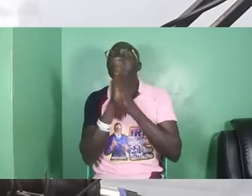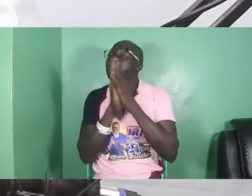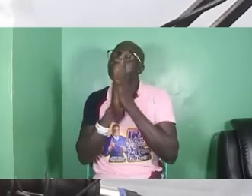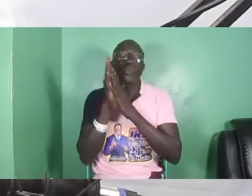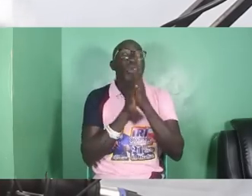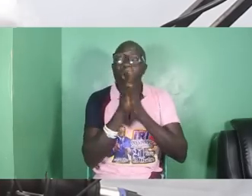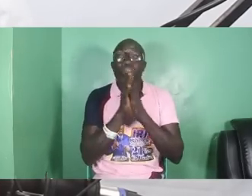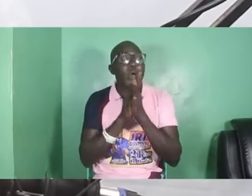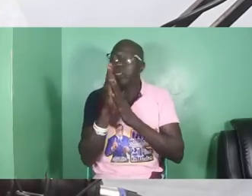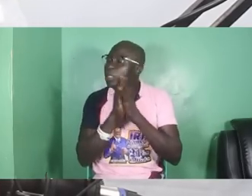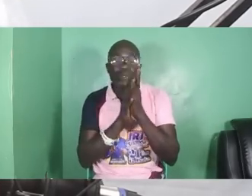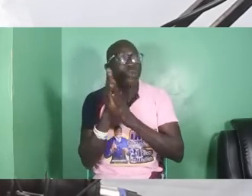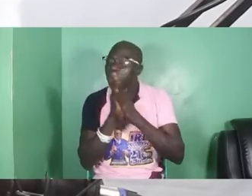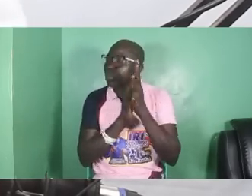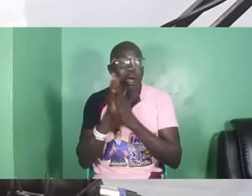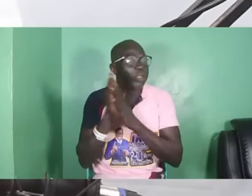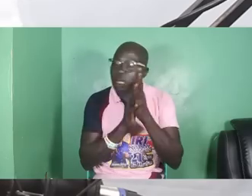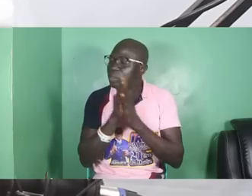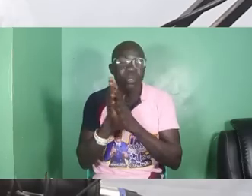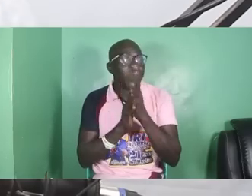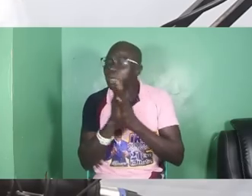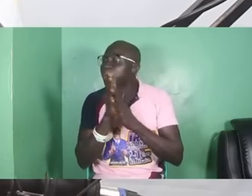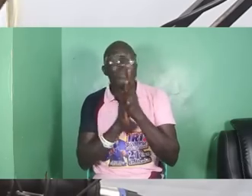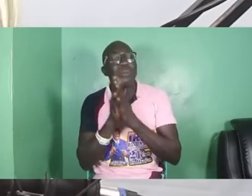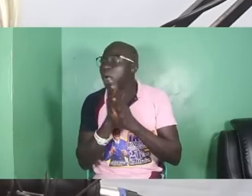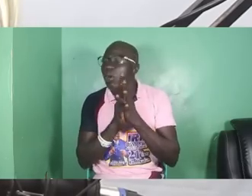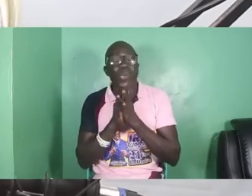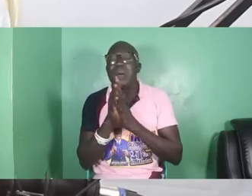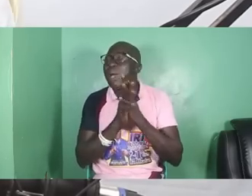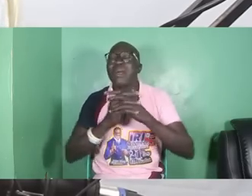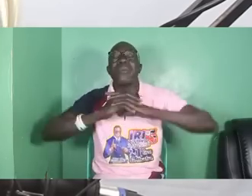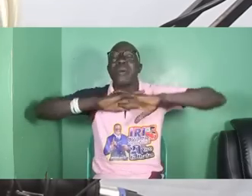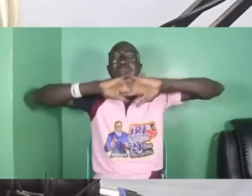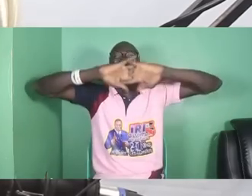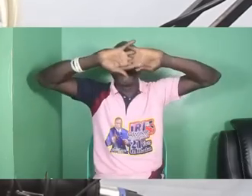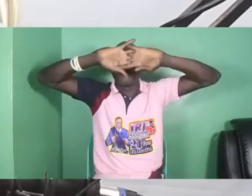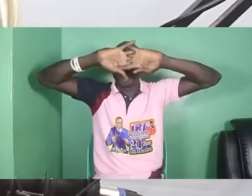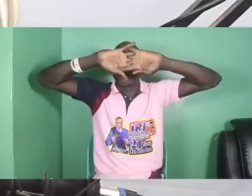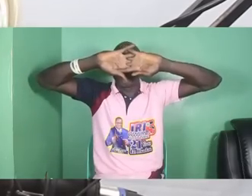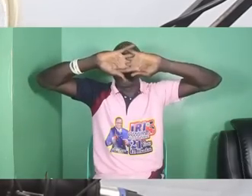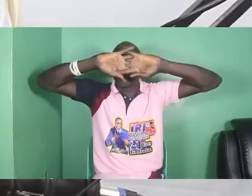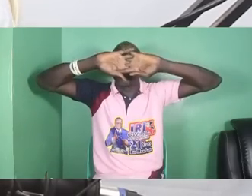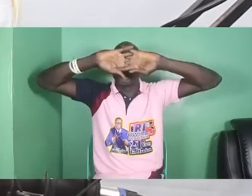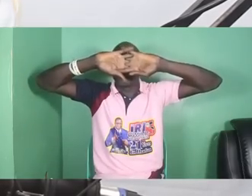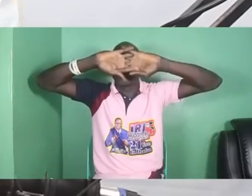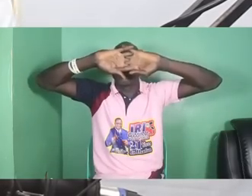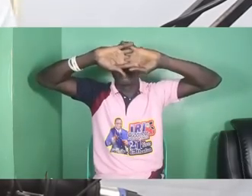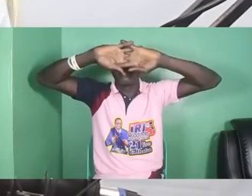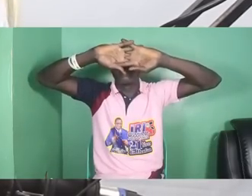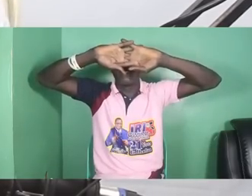o Jesus o ko Jesus o ko Jesus e mi mi ma o wa la ni baba se bi o ba o je ni